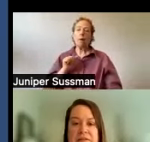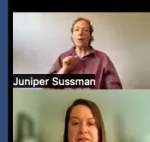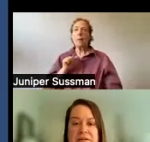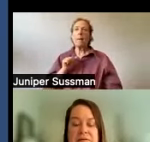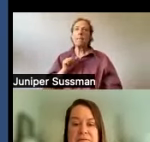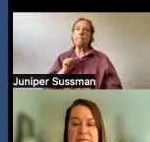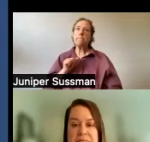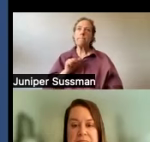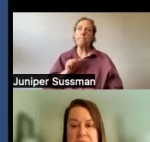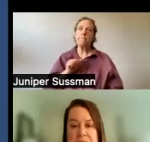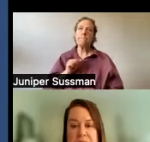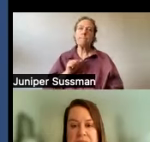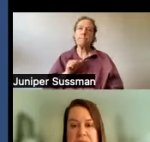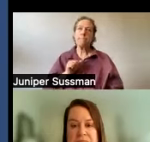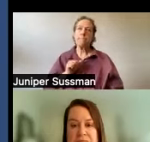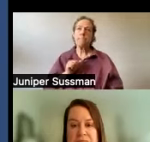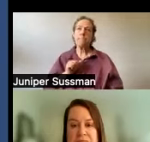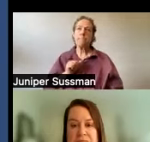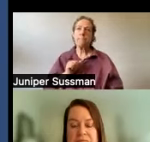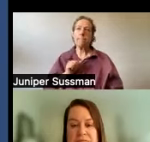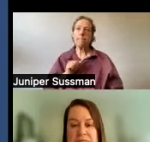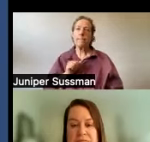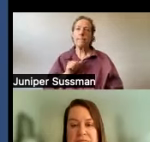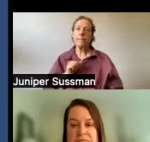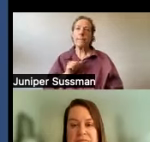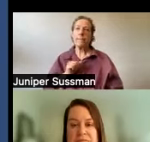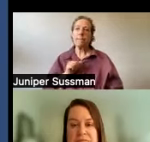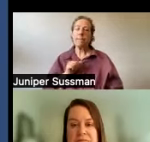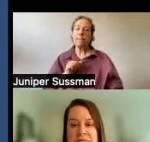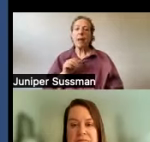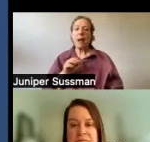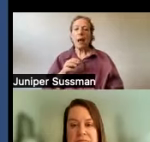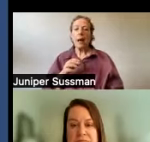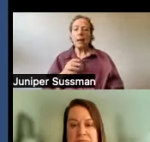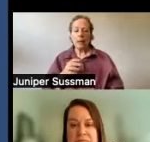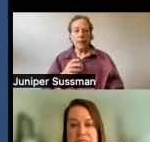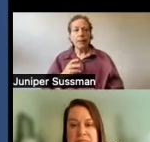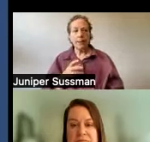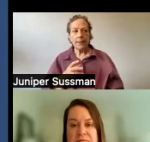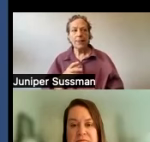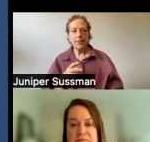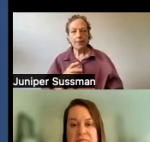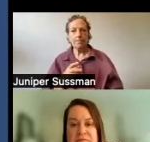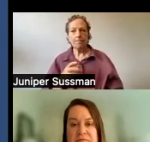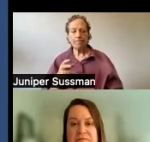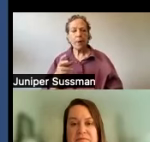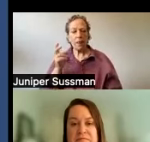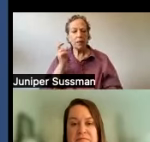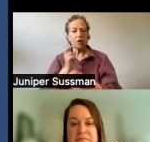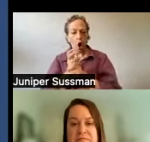I think that it is really hard for most workers to request and